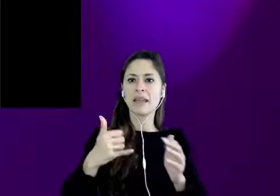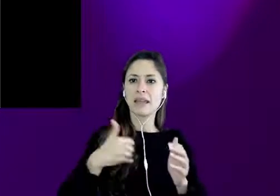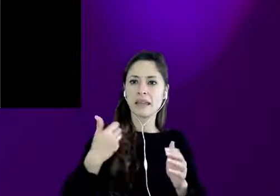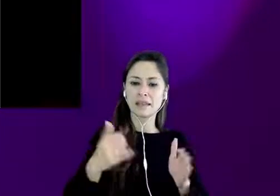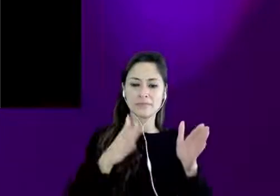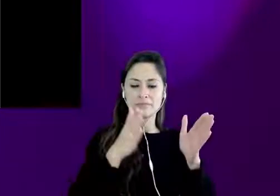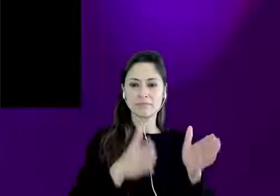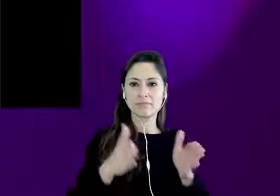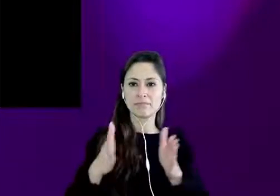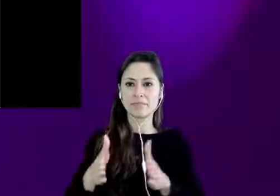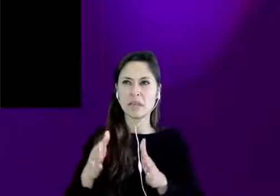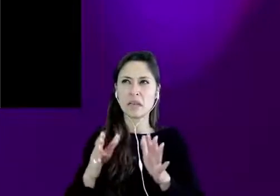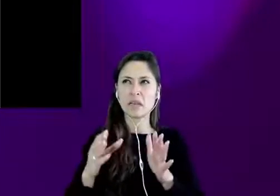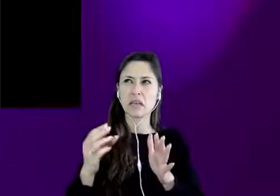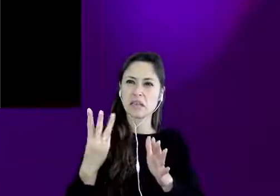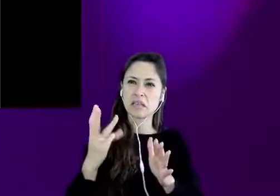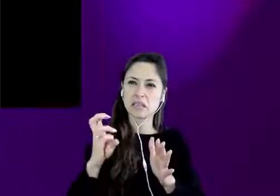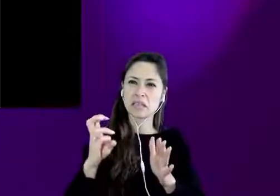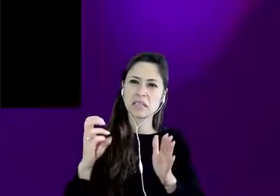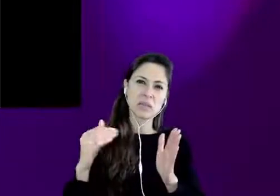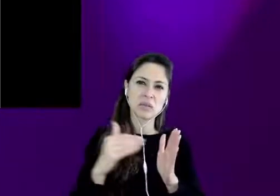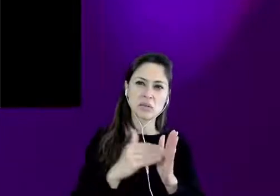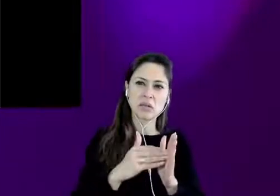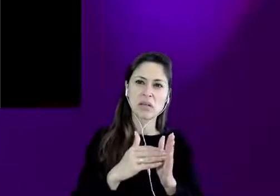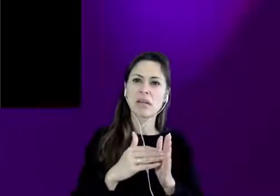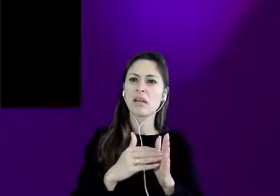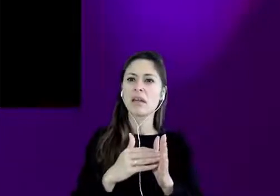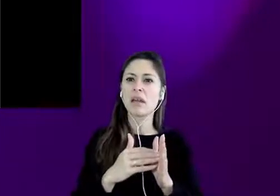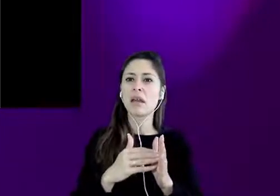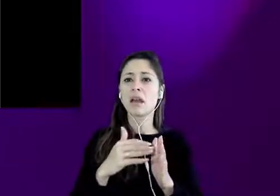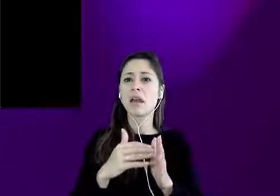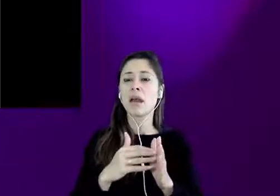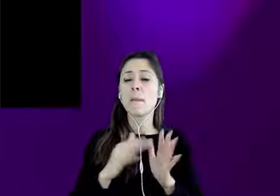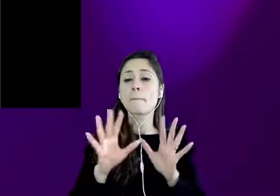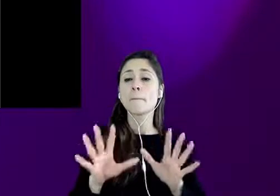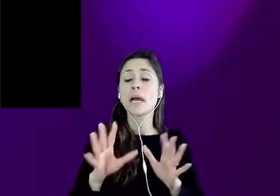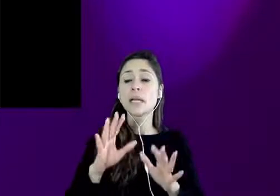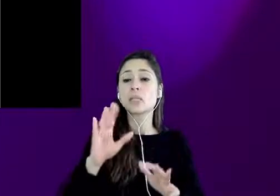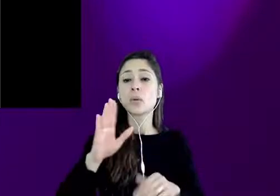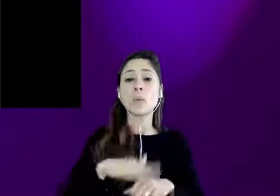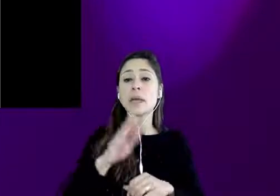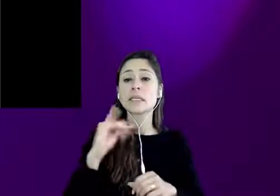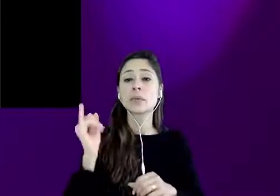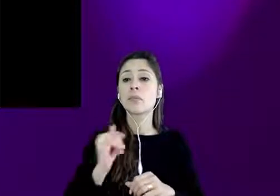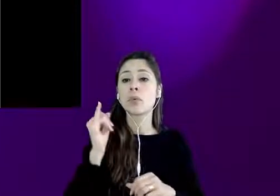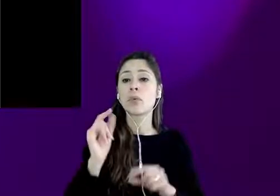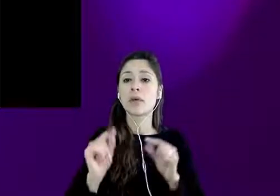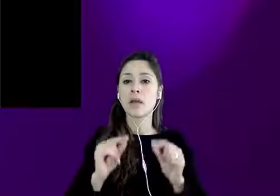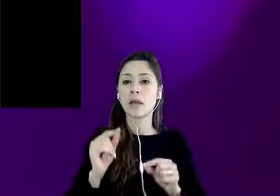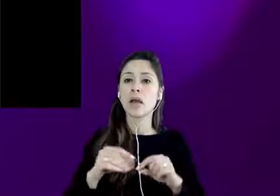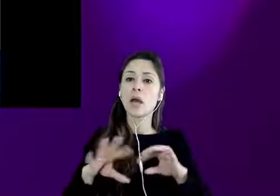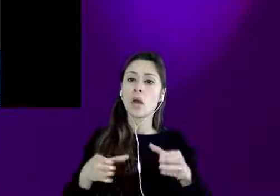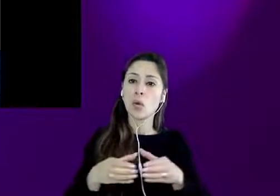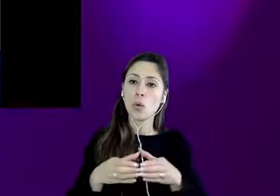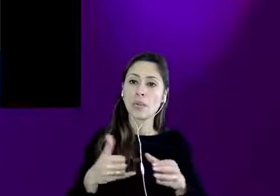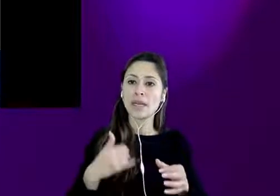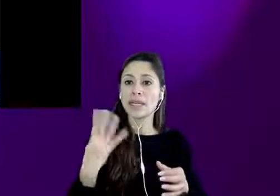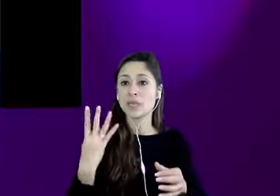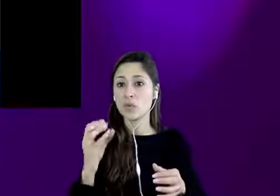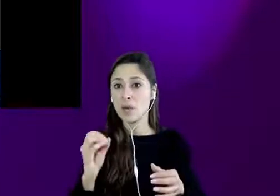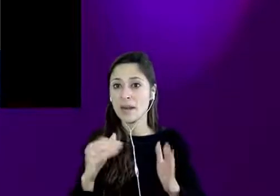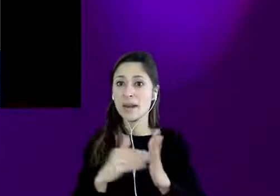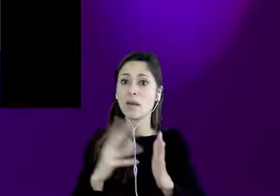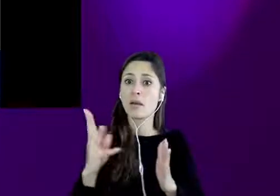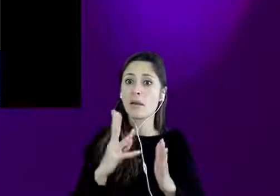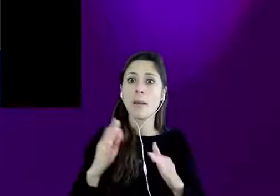babies, except the 35, 39, but most importantly, the age group of 40 to 44 that are having more babies. When they come